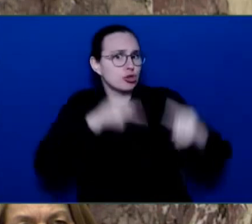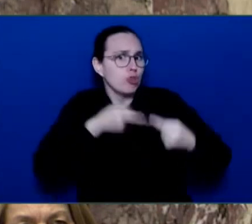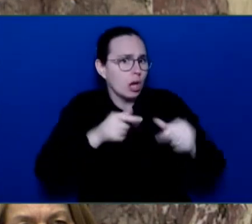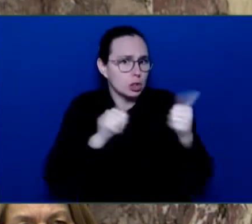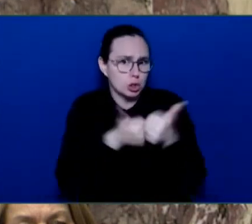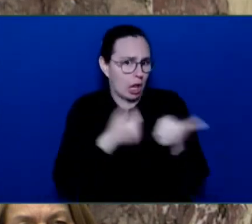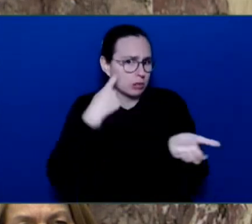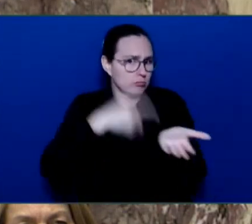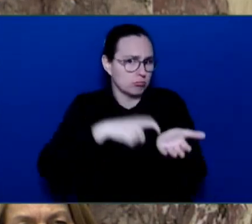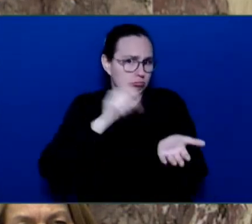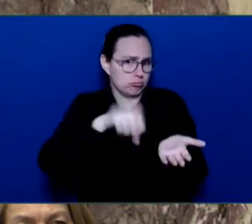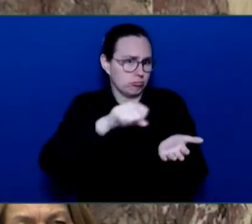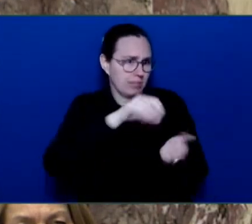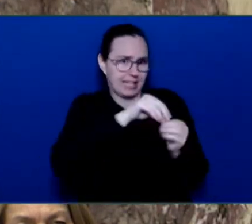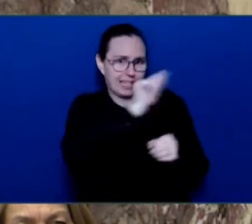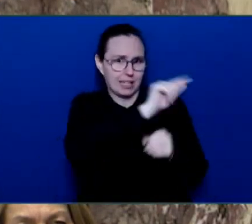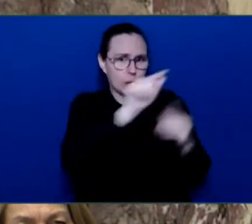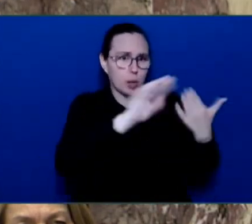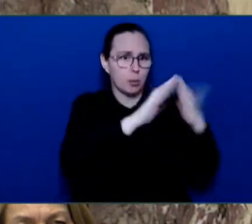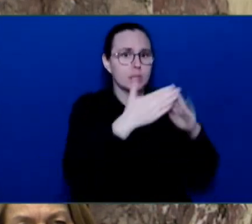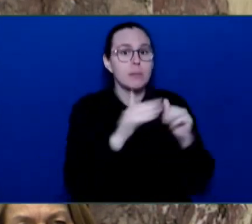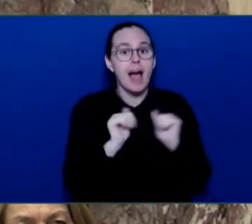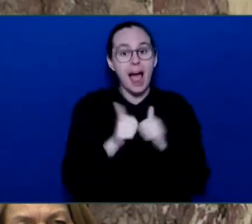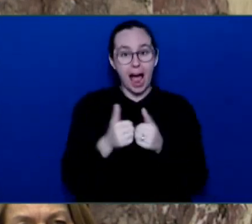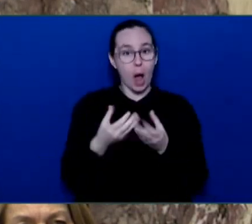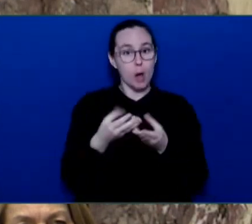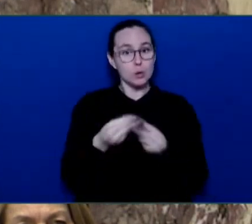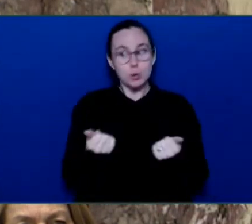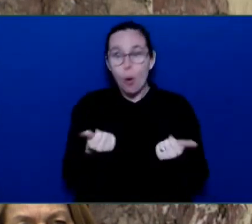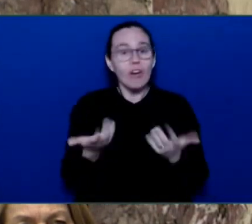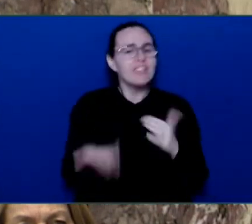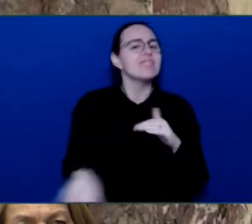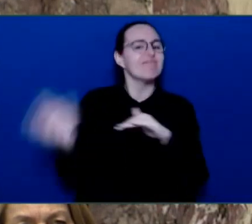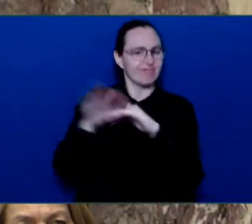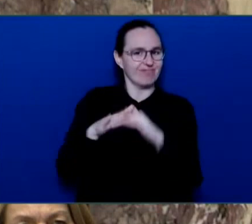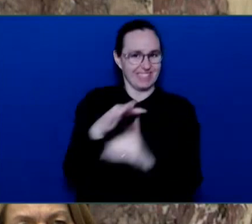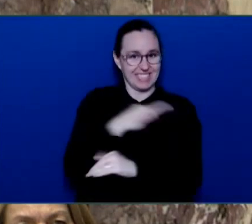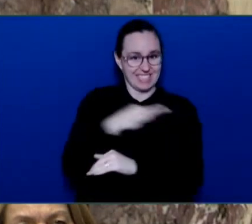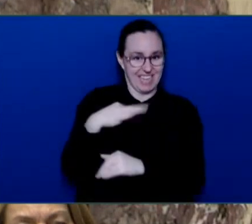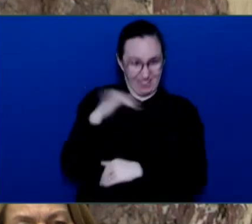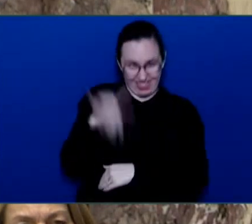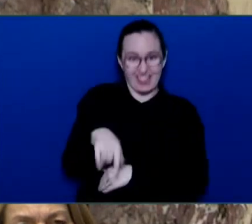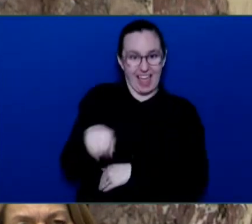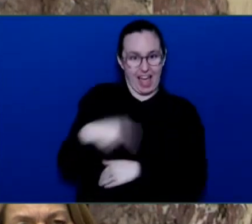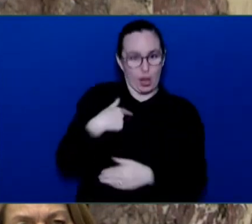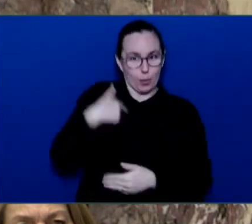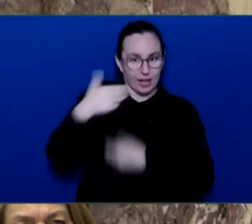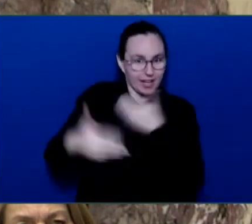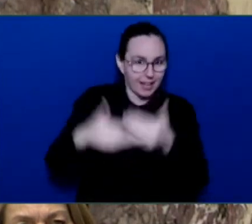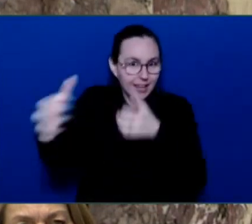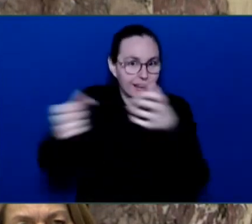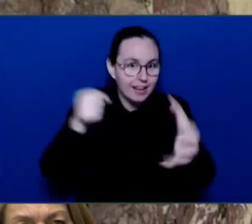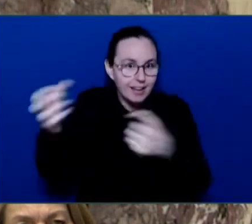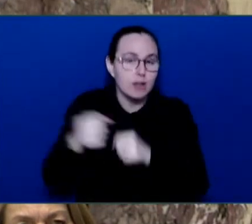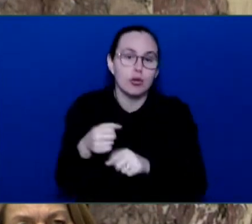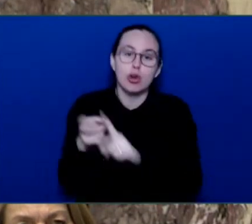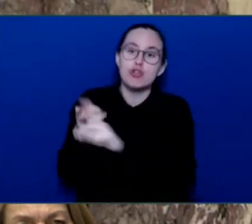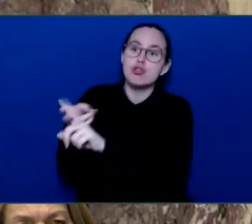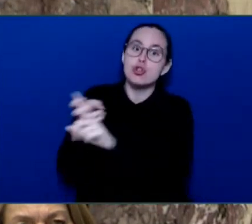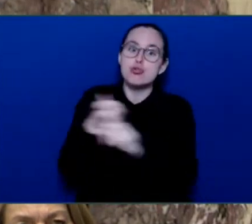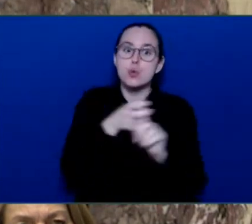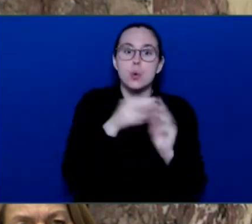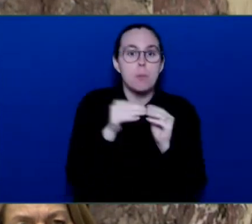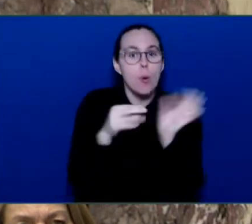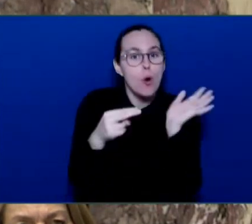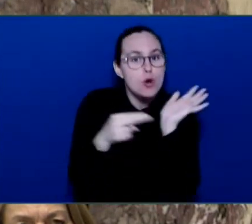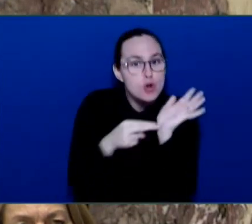the level of staffing across our system, to recruit more nurses, and to retain more nurses by supporting them in the workplace.